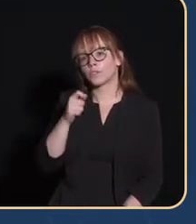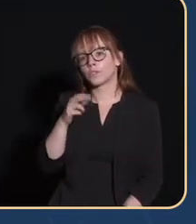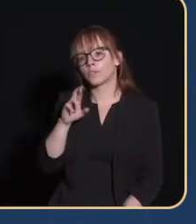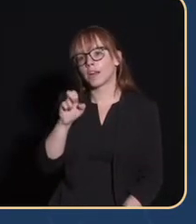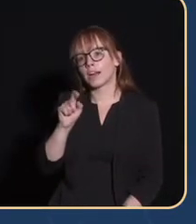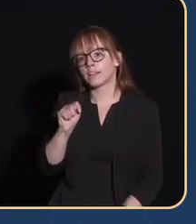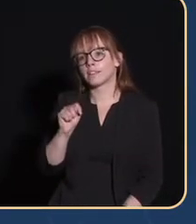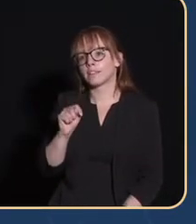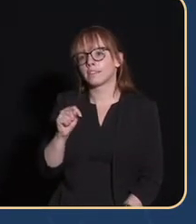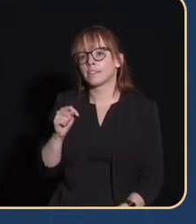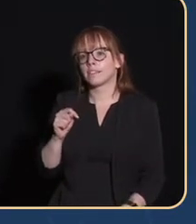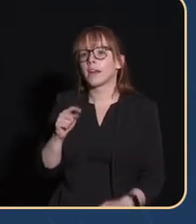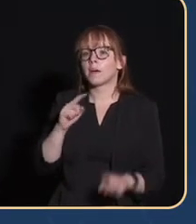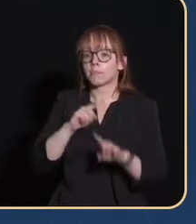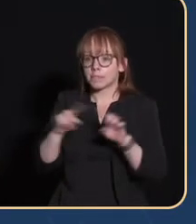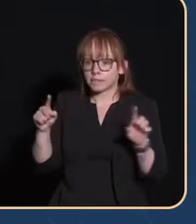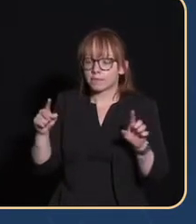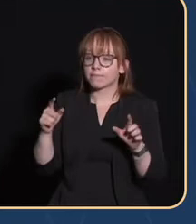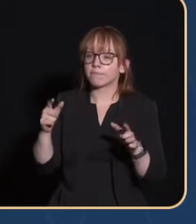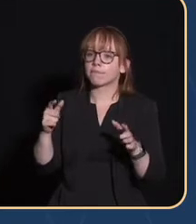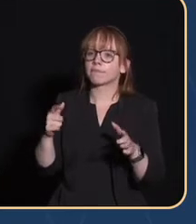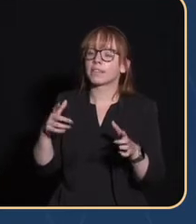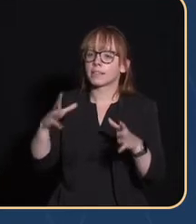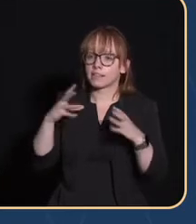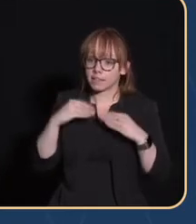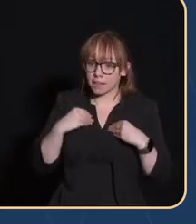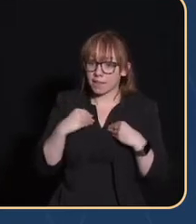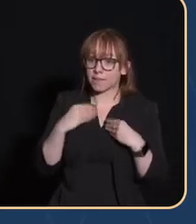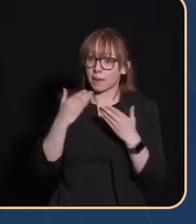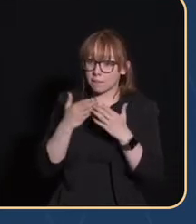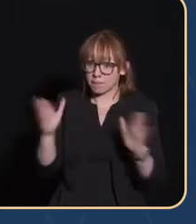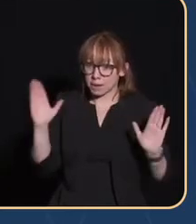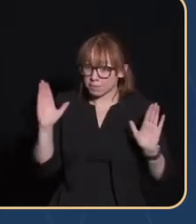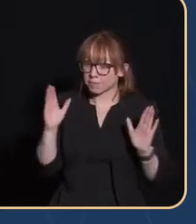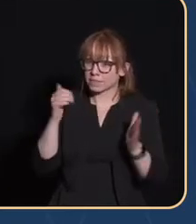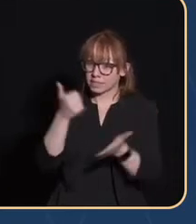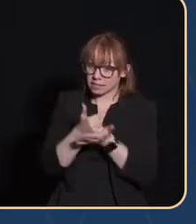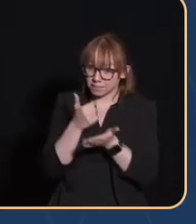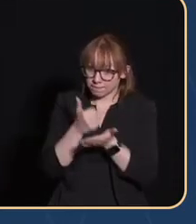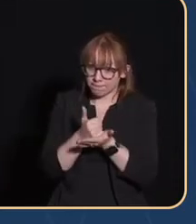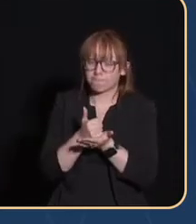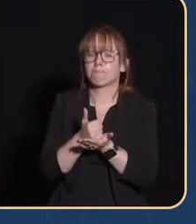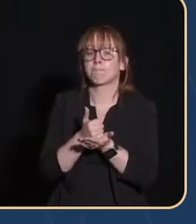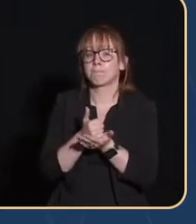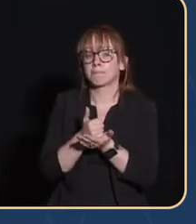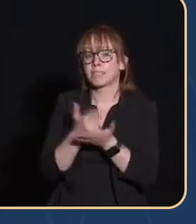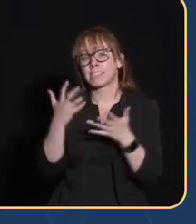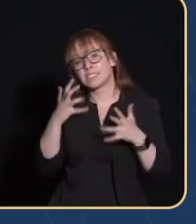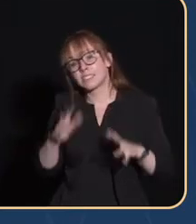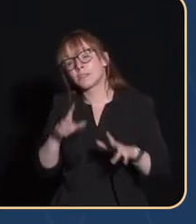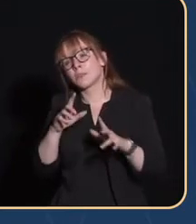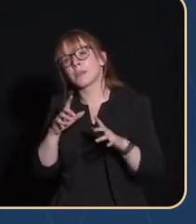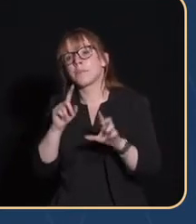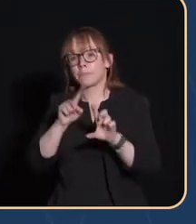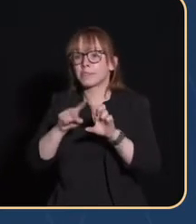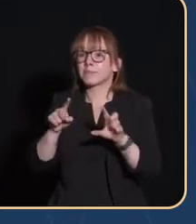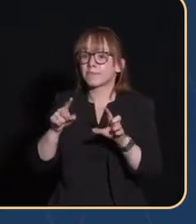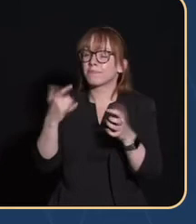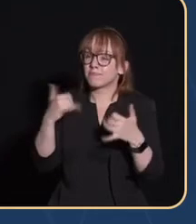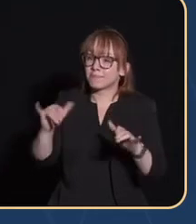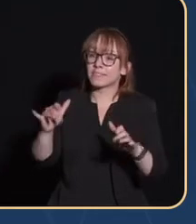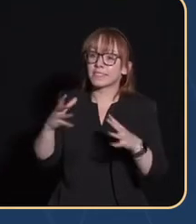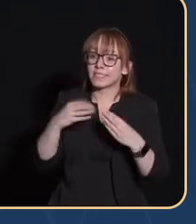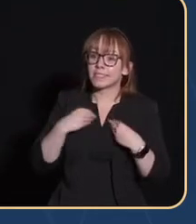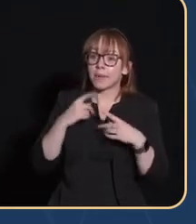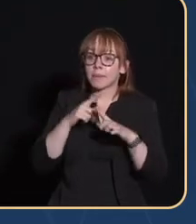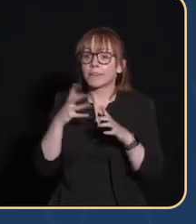public assistance, which is something I did not want to do. But that also led me to a program that helps people get